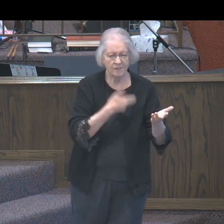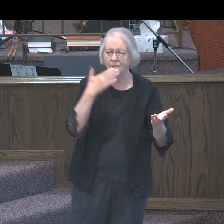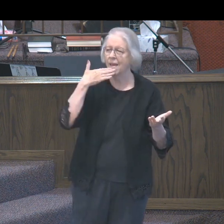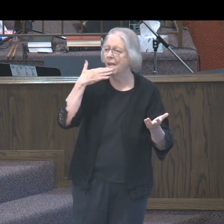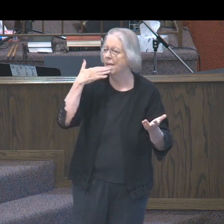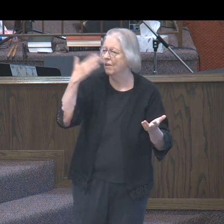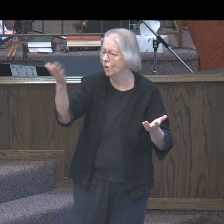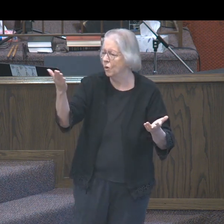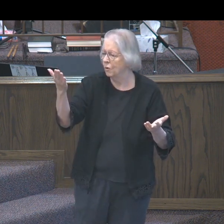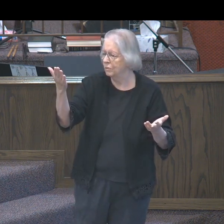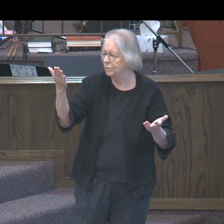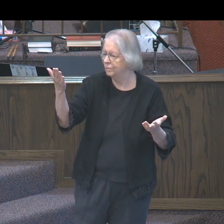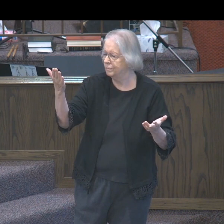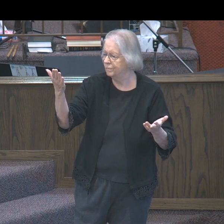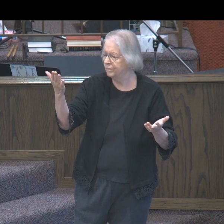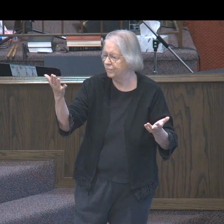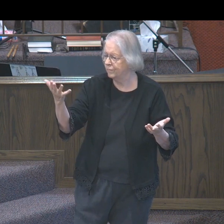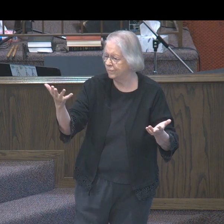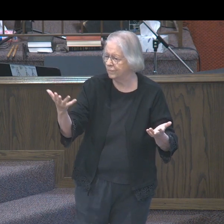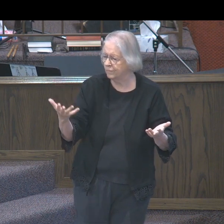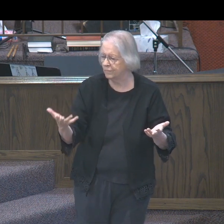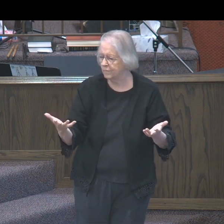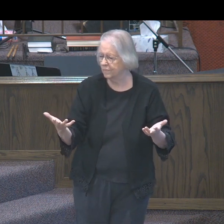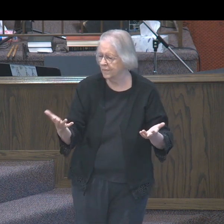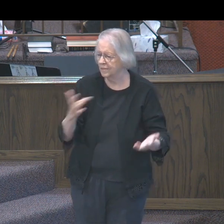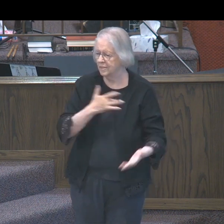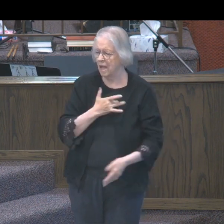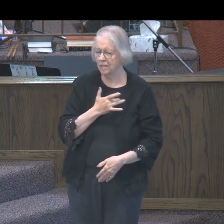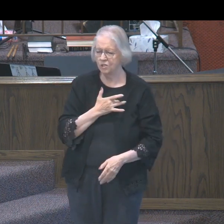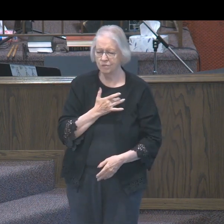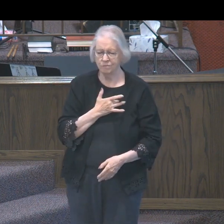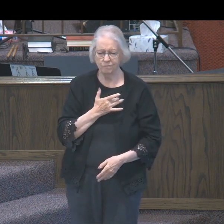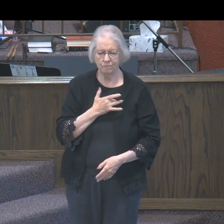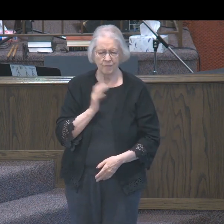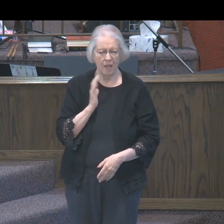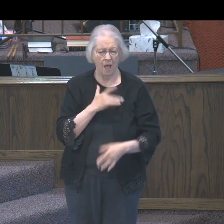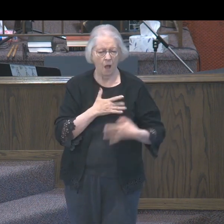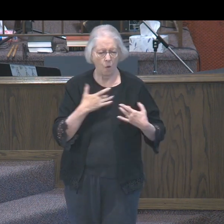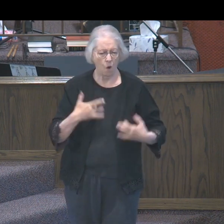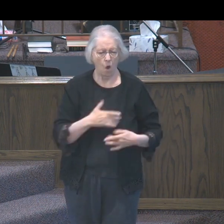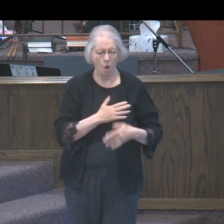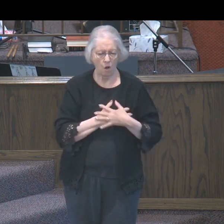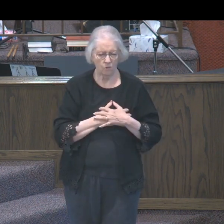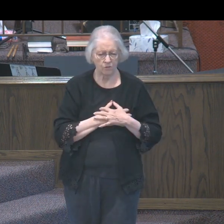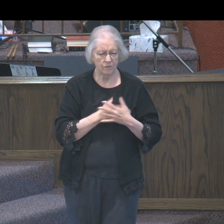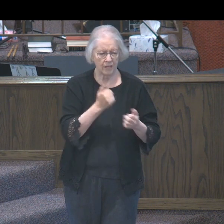they would listen and they would act and they would move toward you as Father.